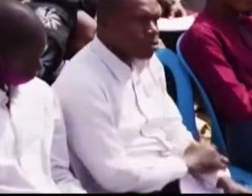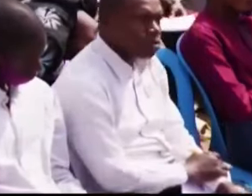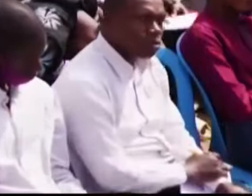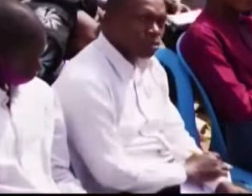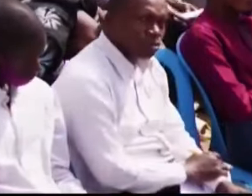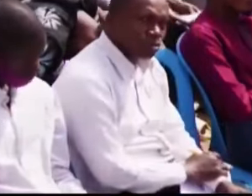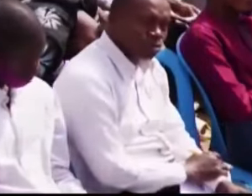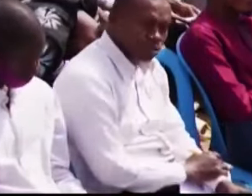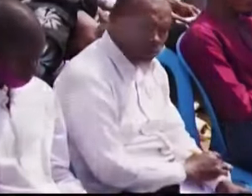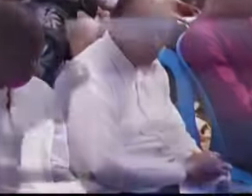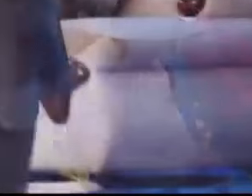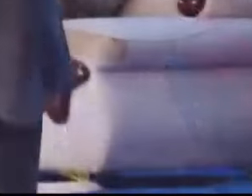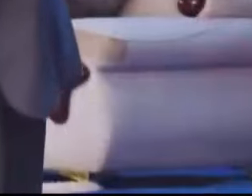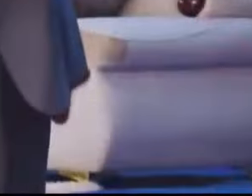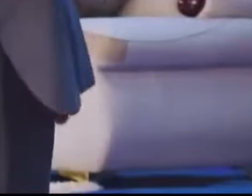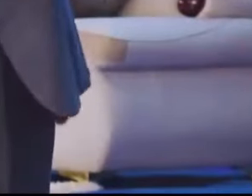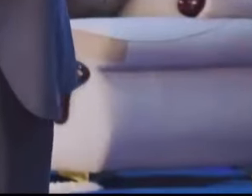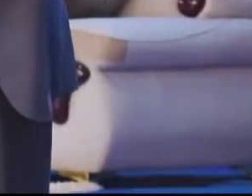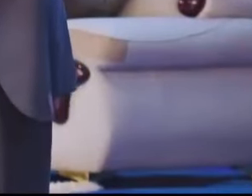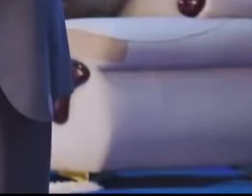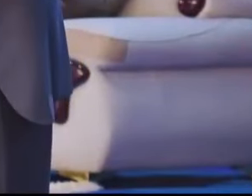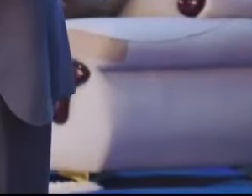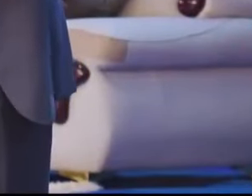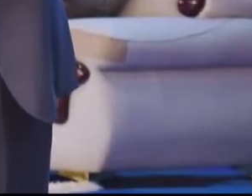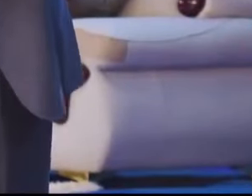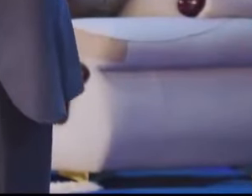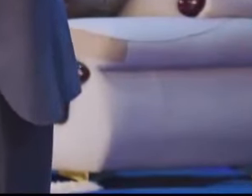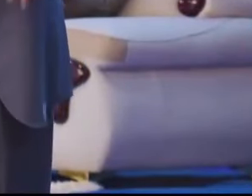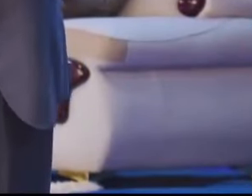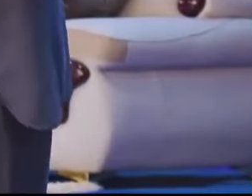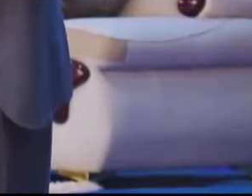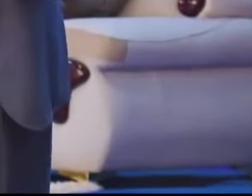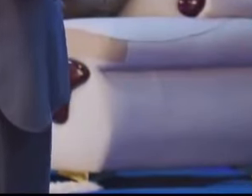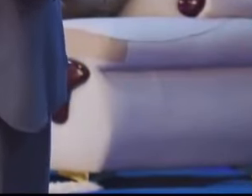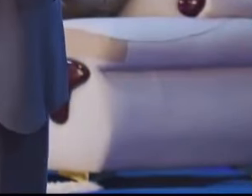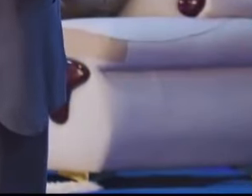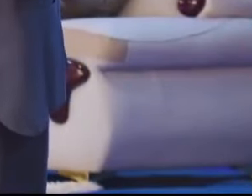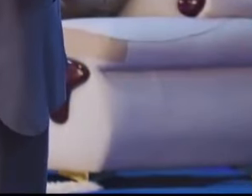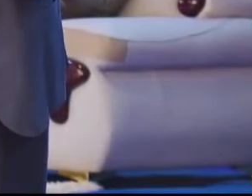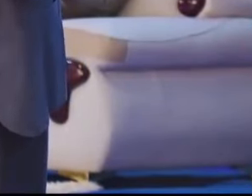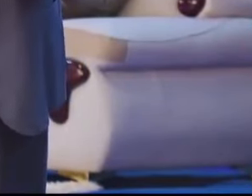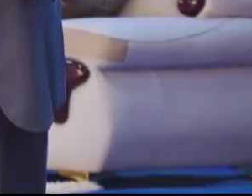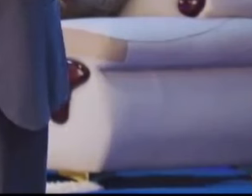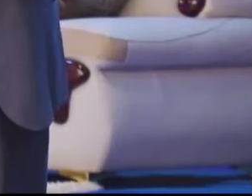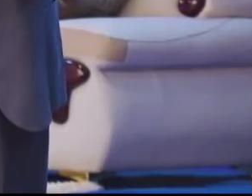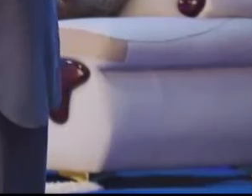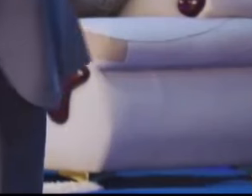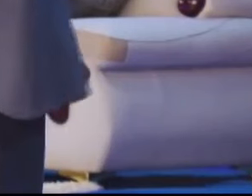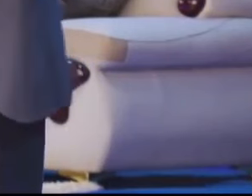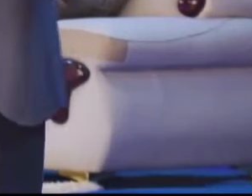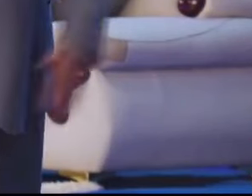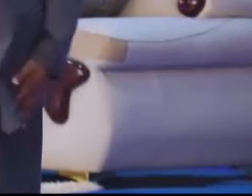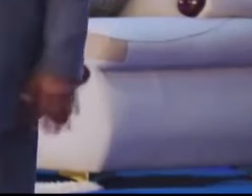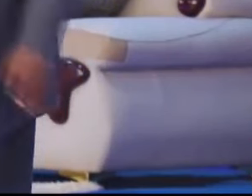to rest. And as you rest, it's not the rest of death, it's the rest to recover everything you have